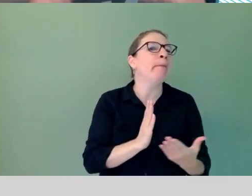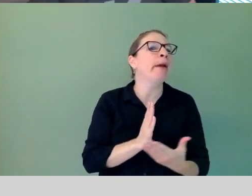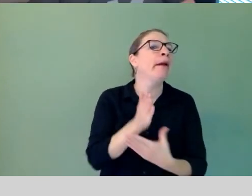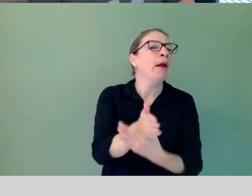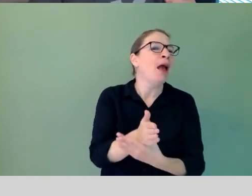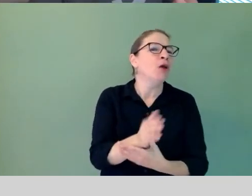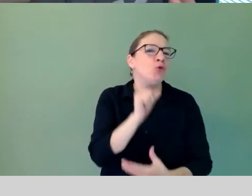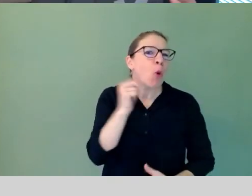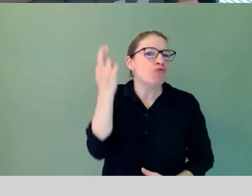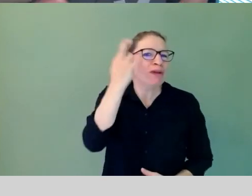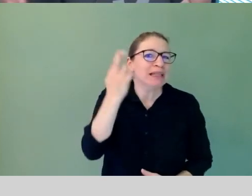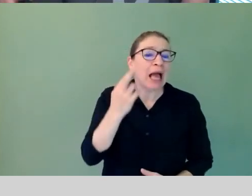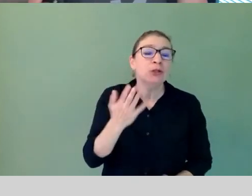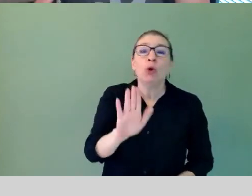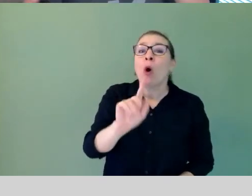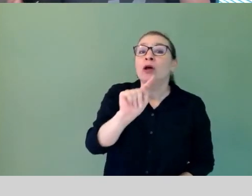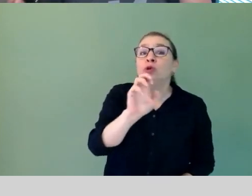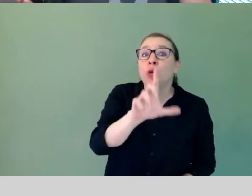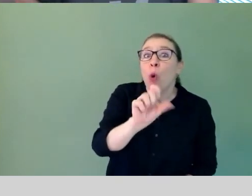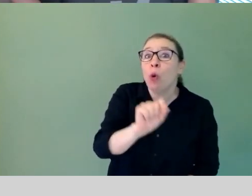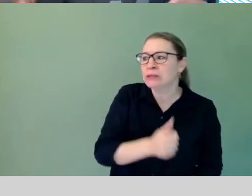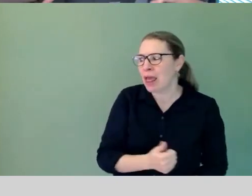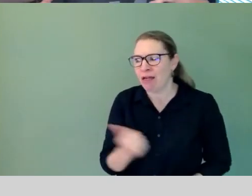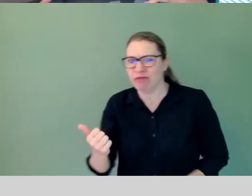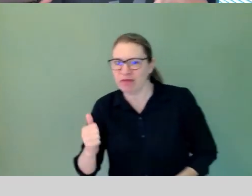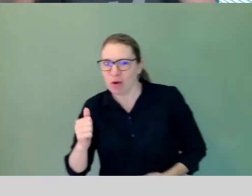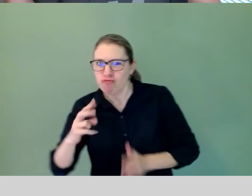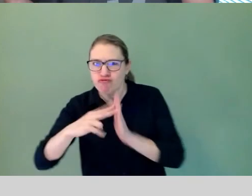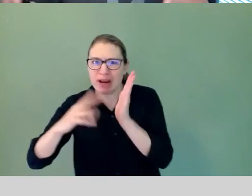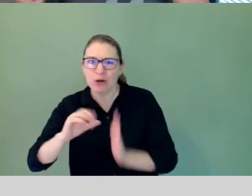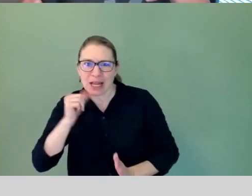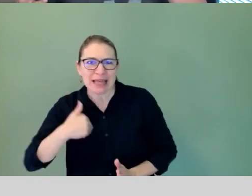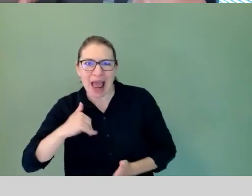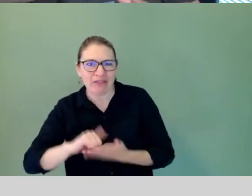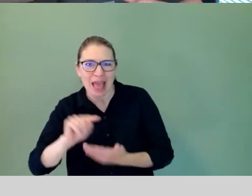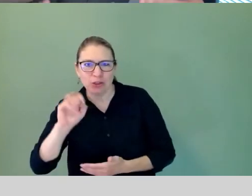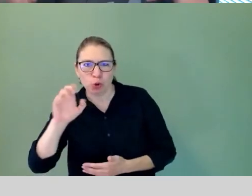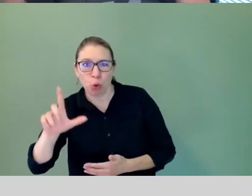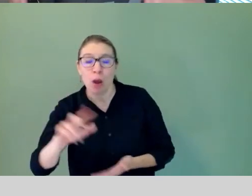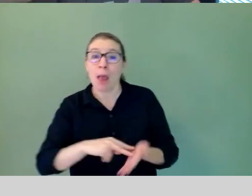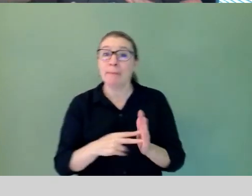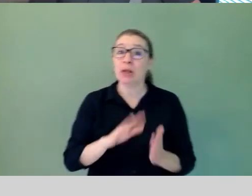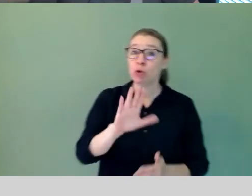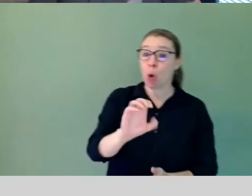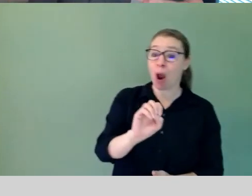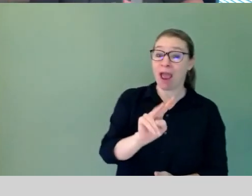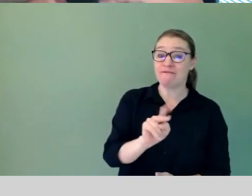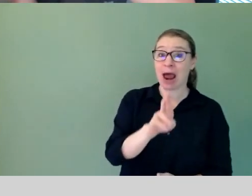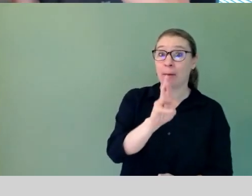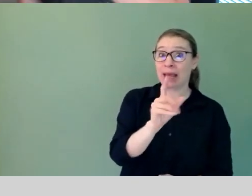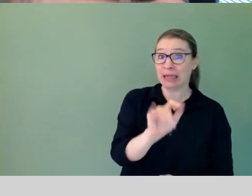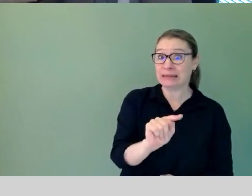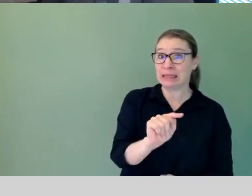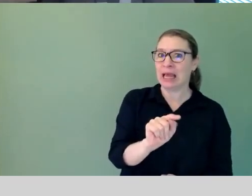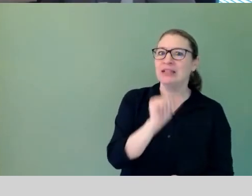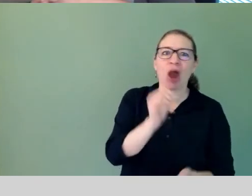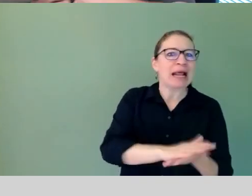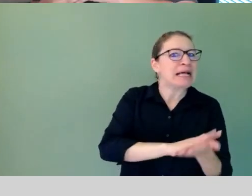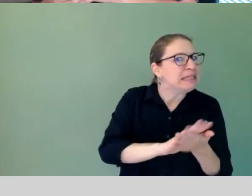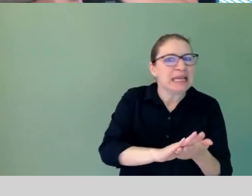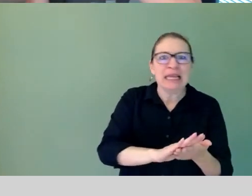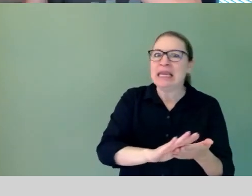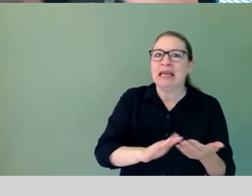not be on the reader's workstation. So your environment that you've been developing this thing in is potentially tainted. So you need to do it on a fresh